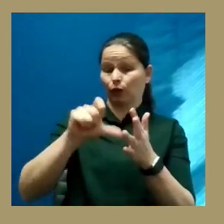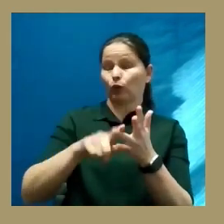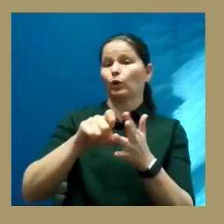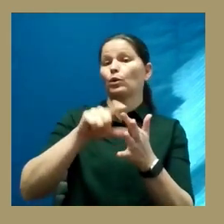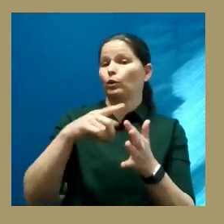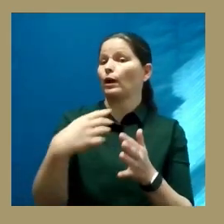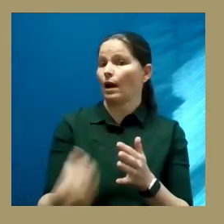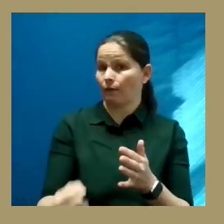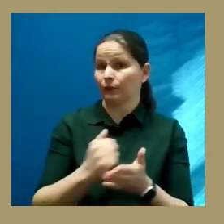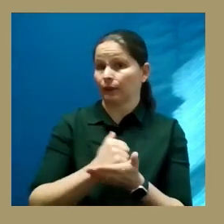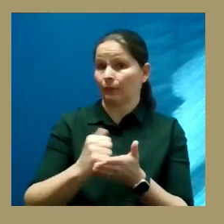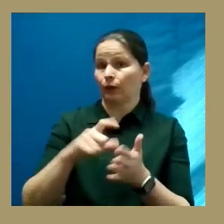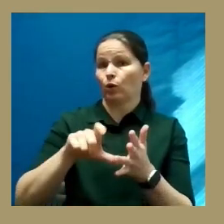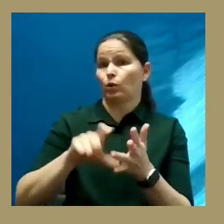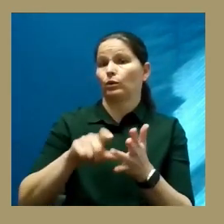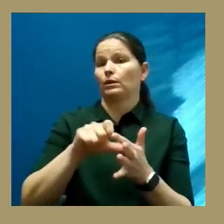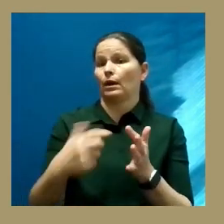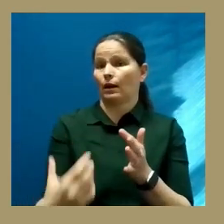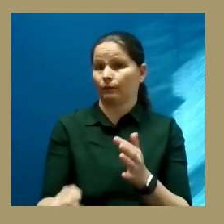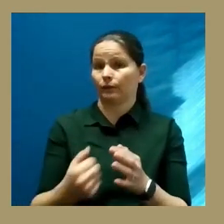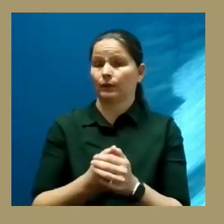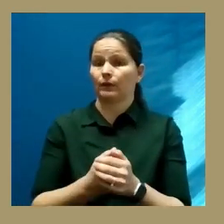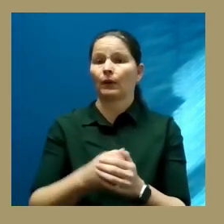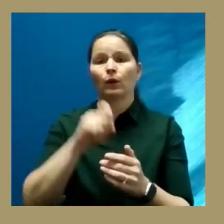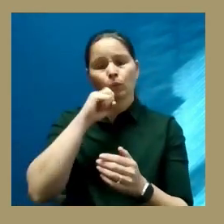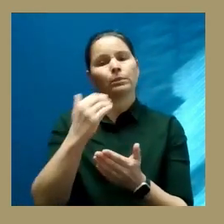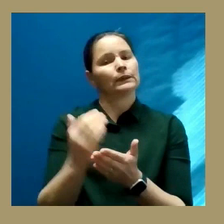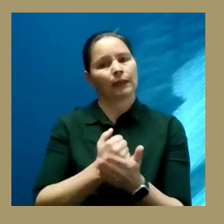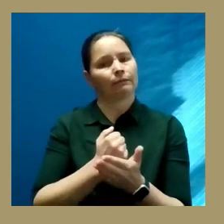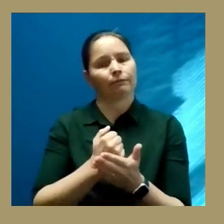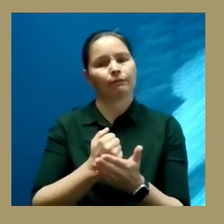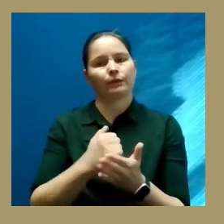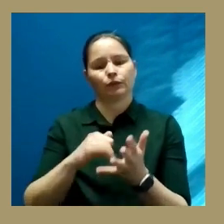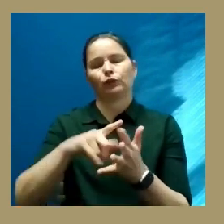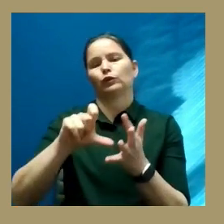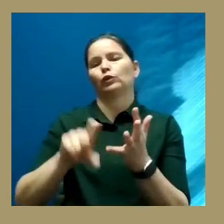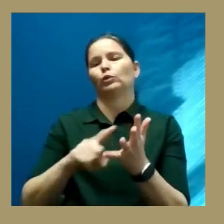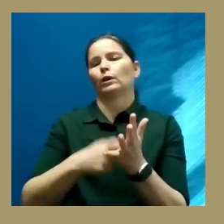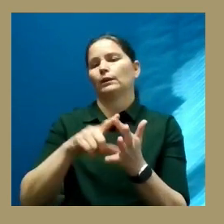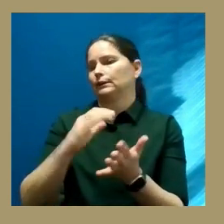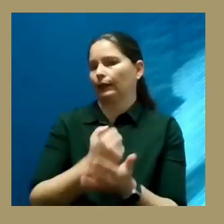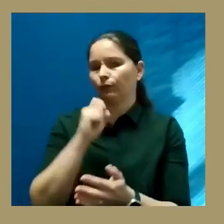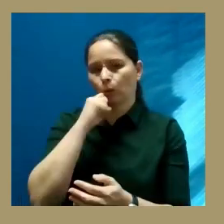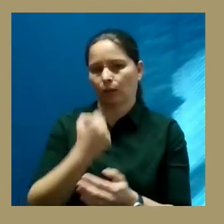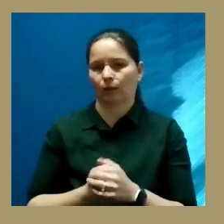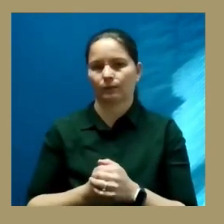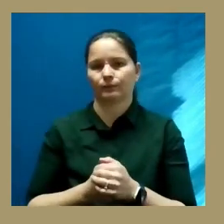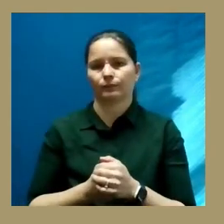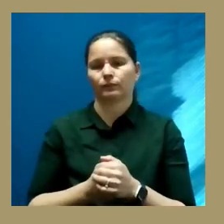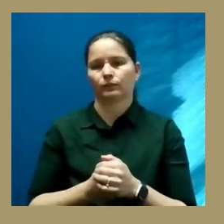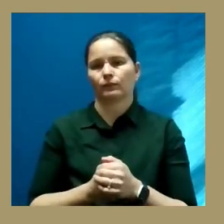will be verified, as mentioned, by that cryptographically and encrypted secure QR code also as well. So I'll just